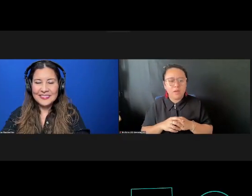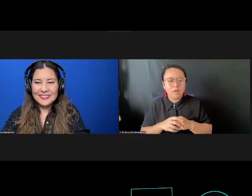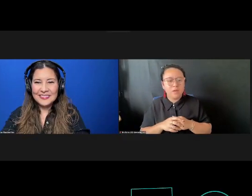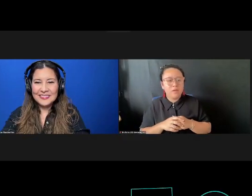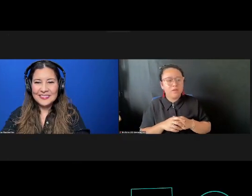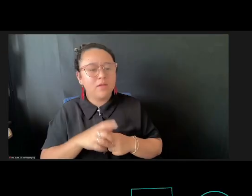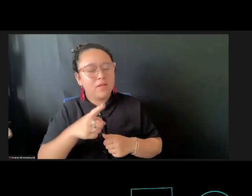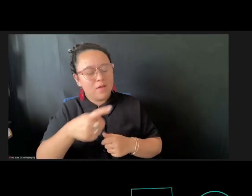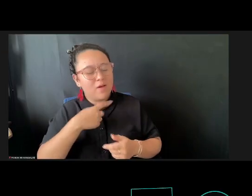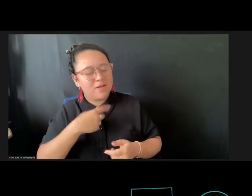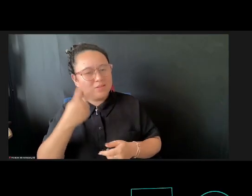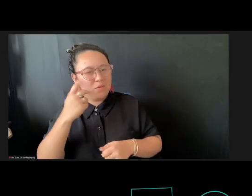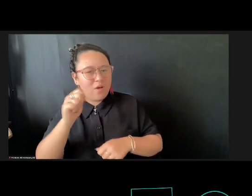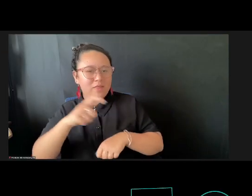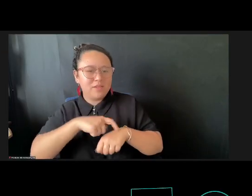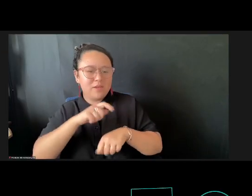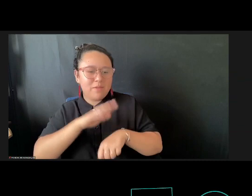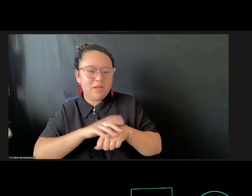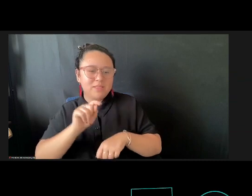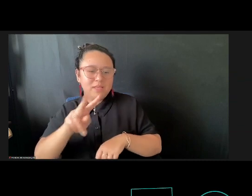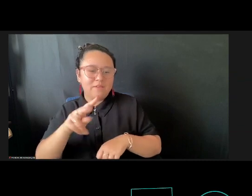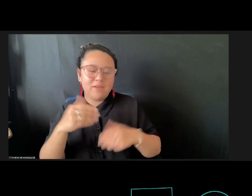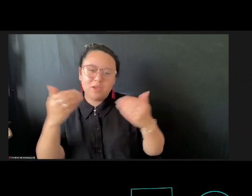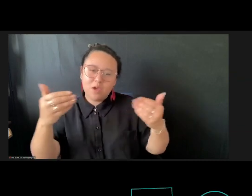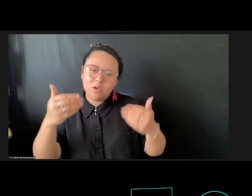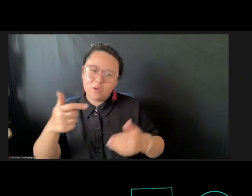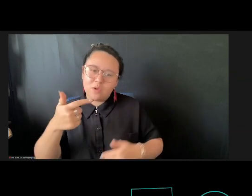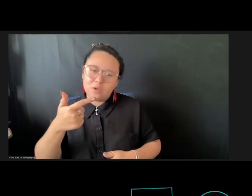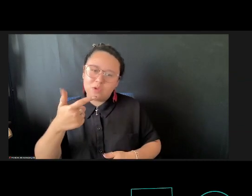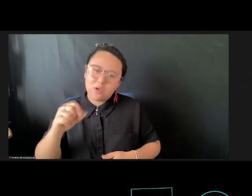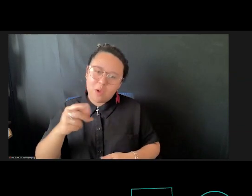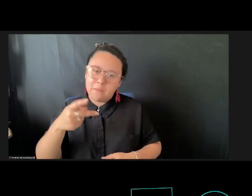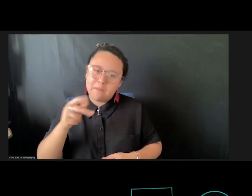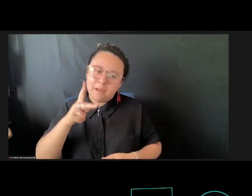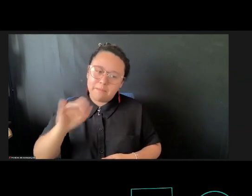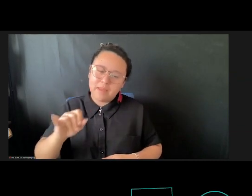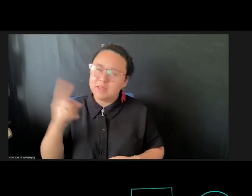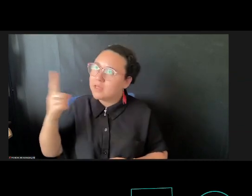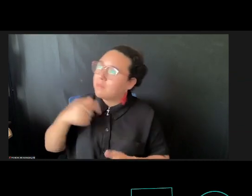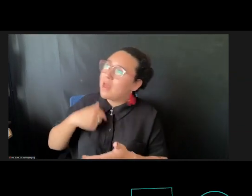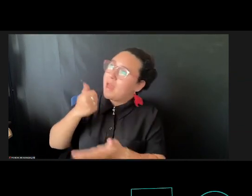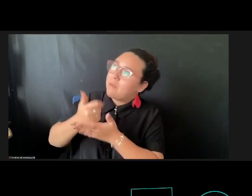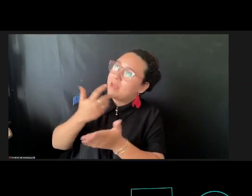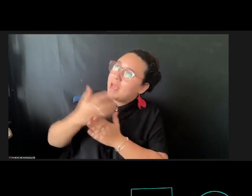man? See you at a tank. Go, Bobby, go, buddy. No one get me out of here. Yeah, yes.